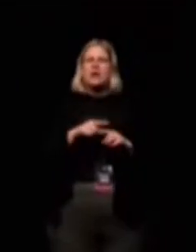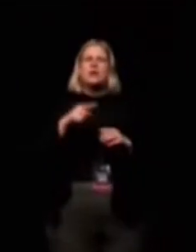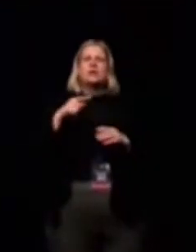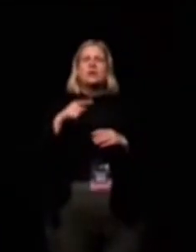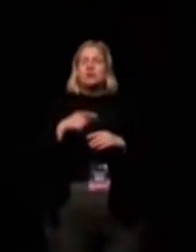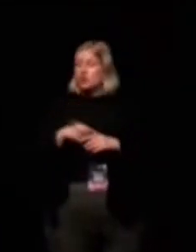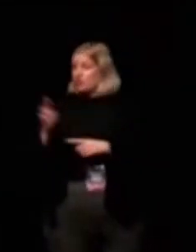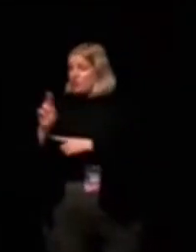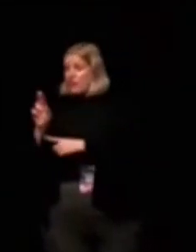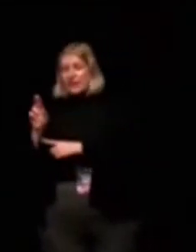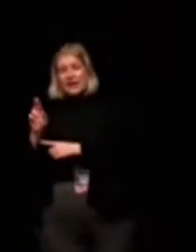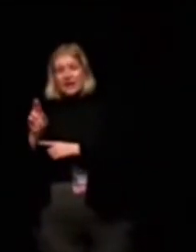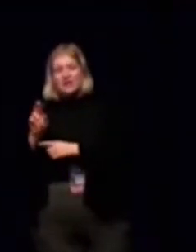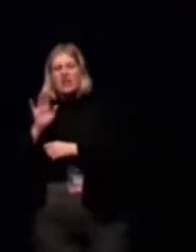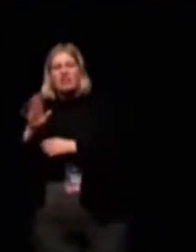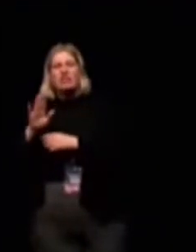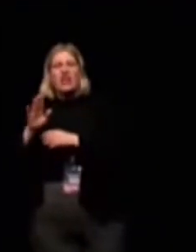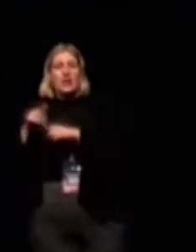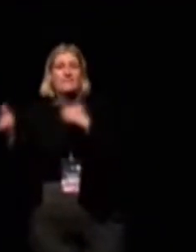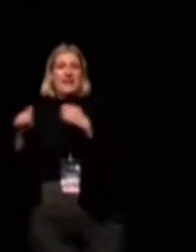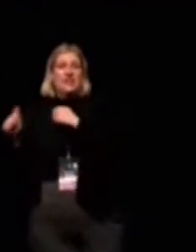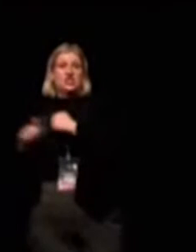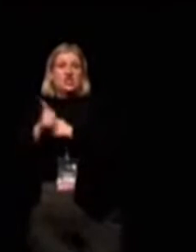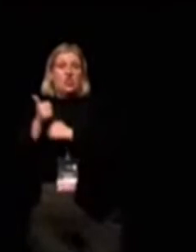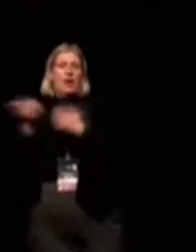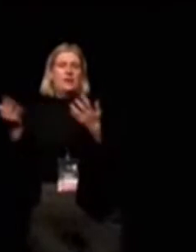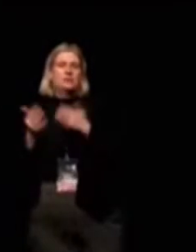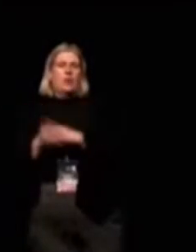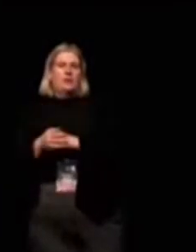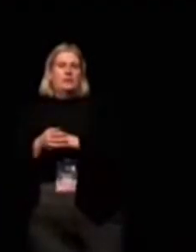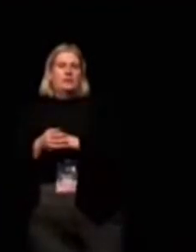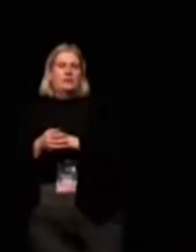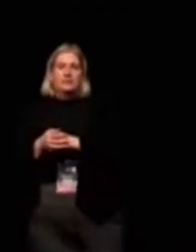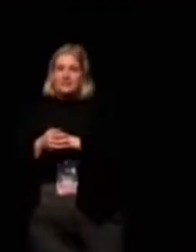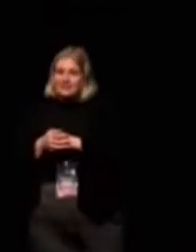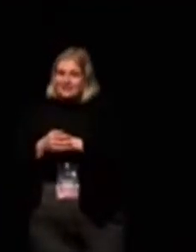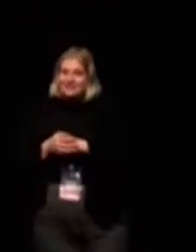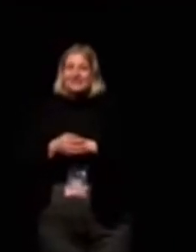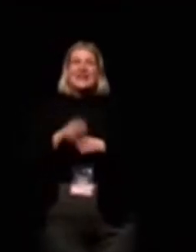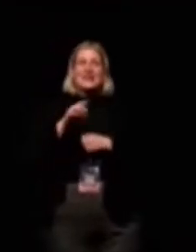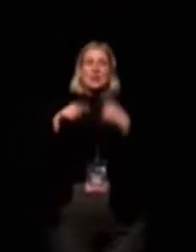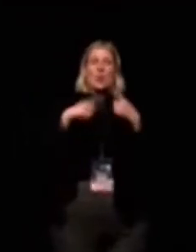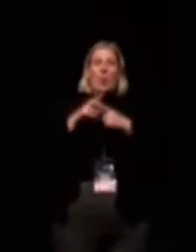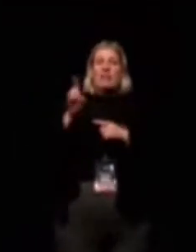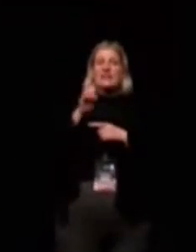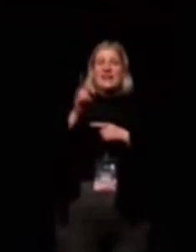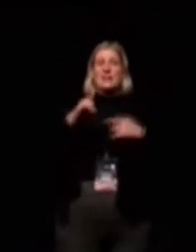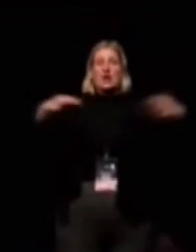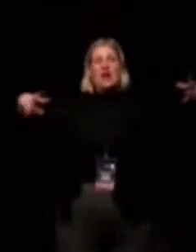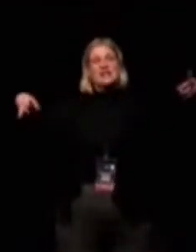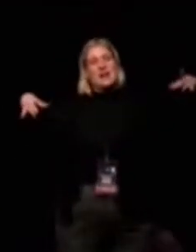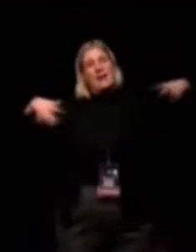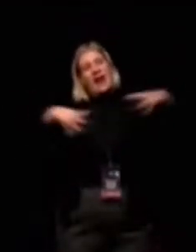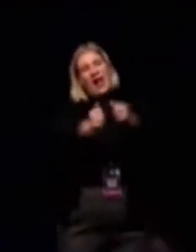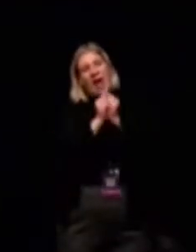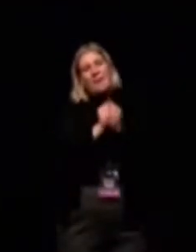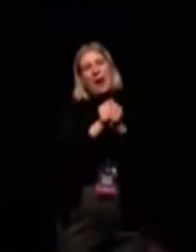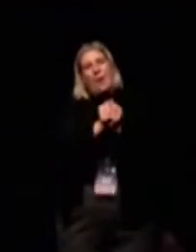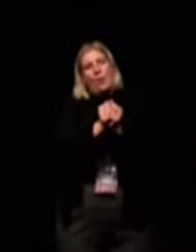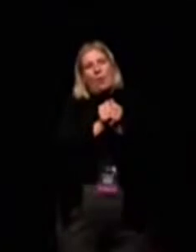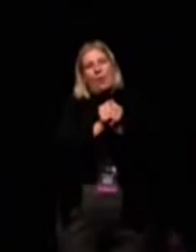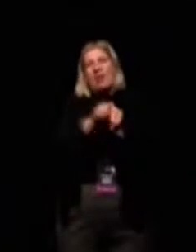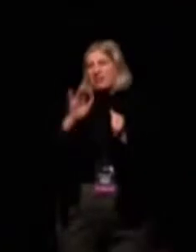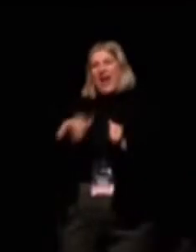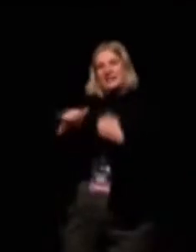Republican Party? What is their biggest nightmare? A united Democratic Party. That's what they're worried about.